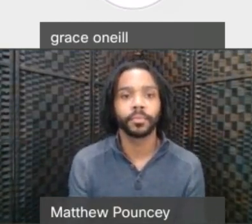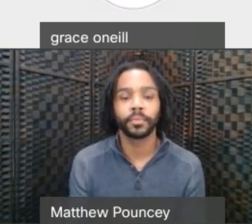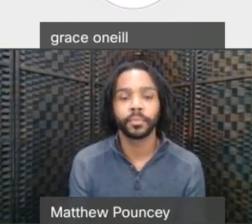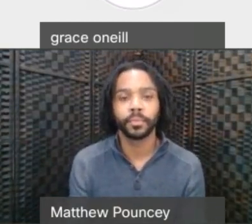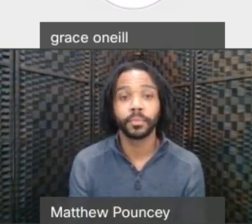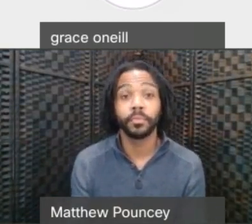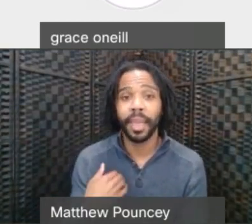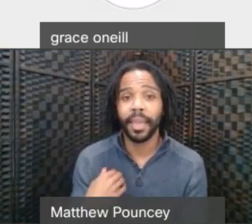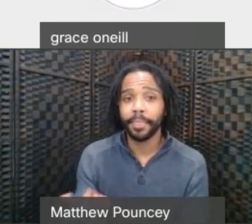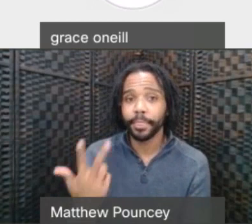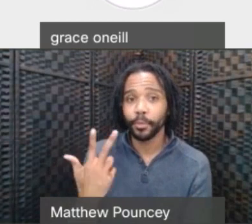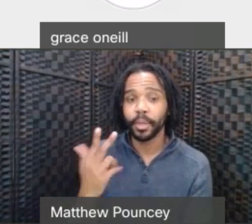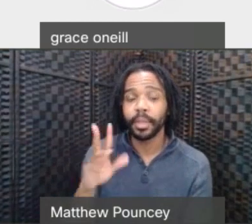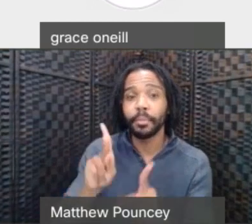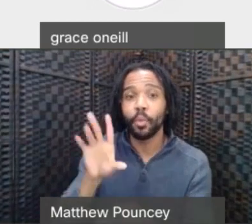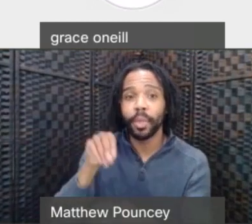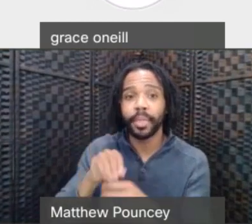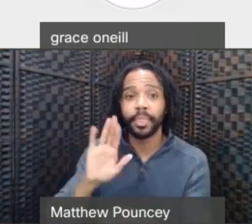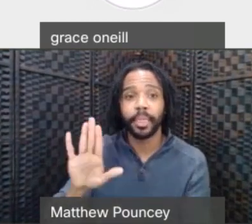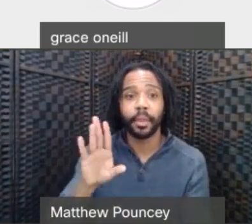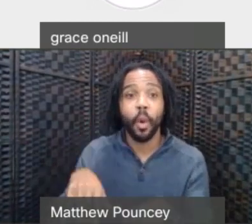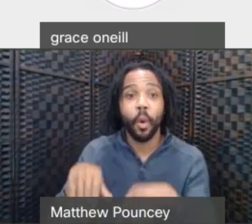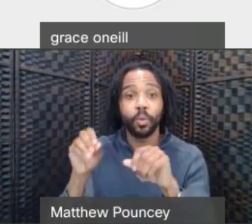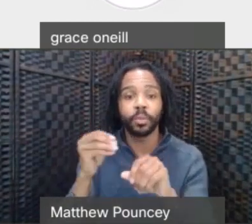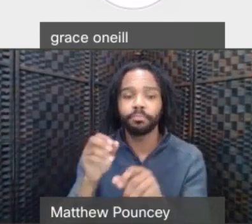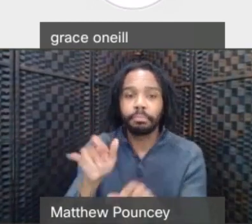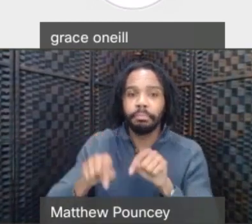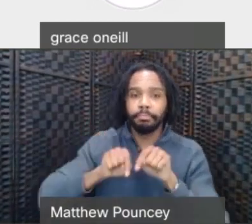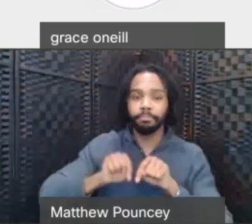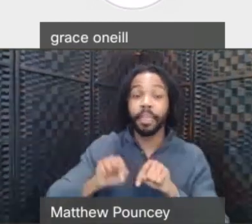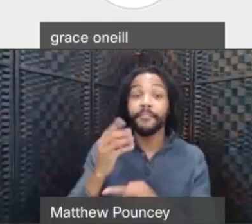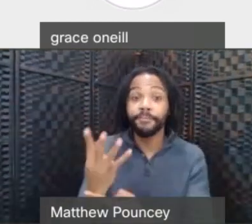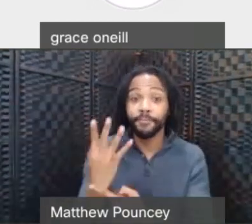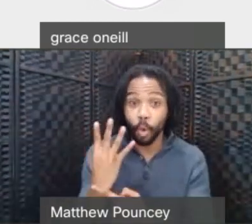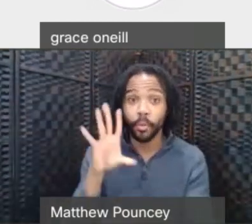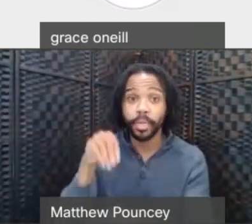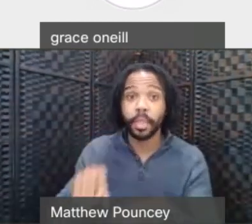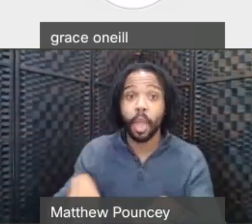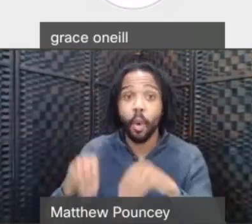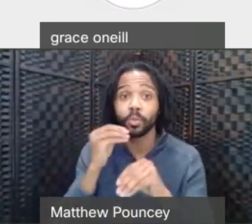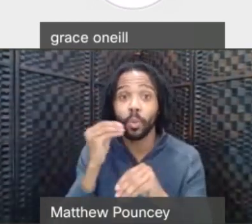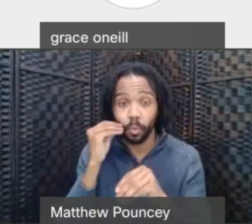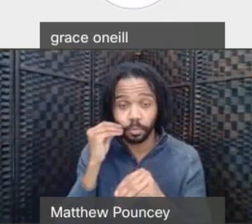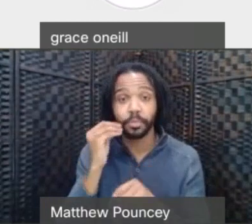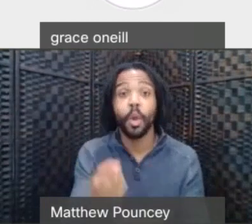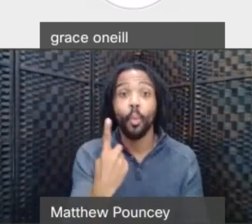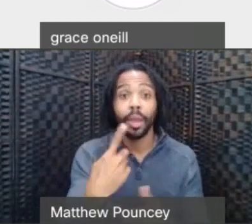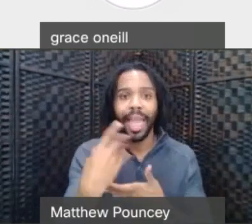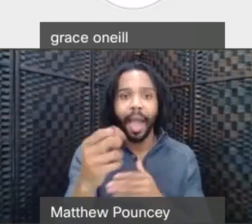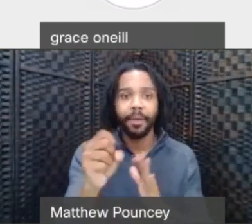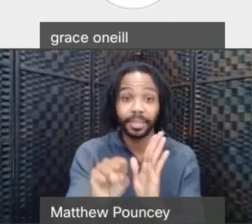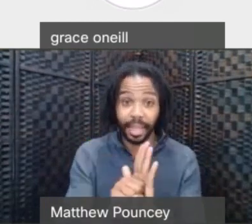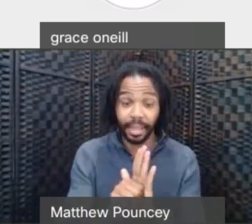three people in host homes, 4 people in host homes, 1 person in an out-of-state placement, and 1 person